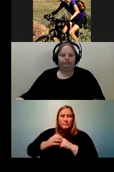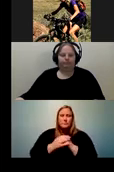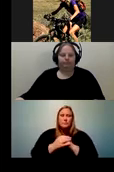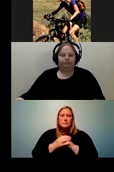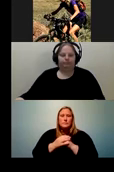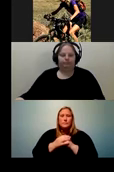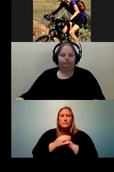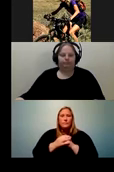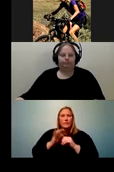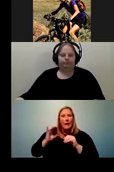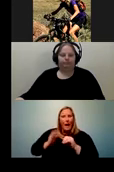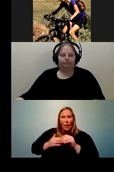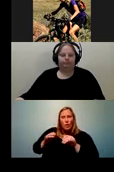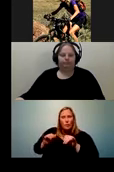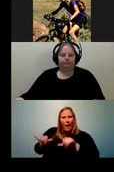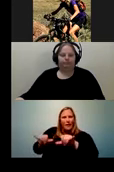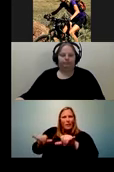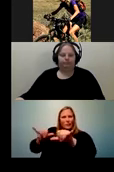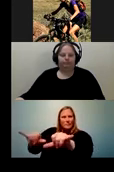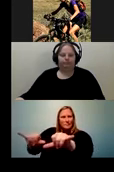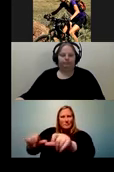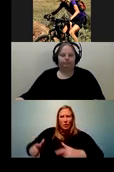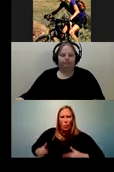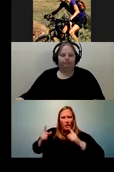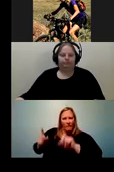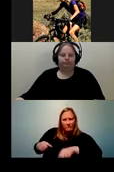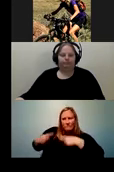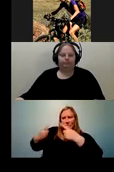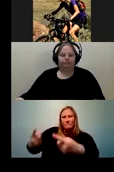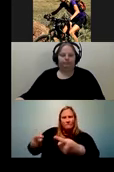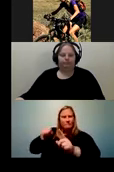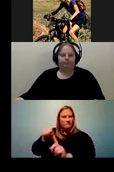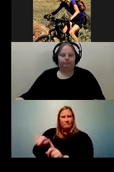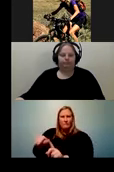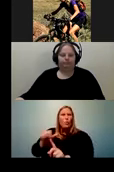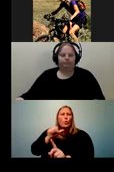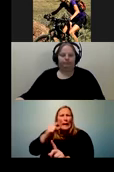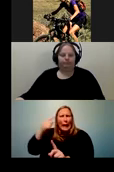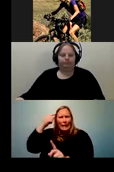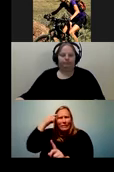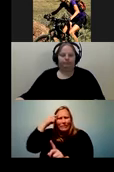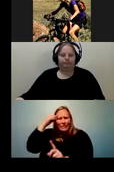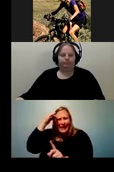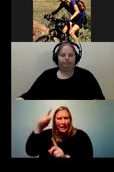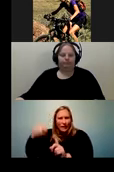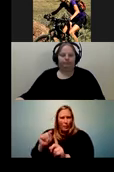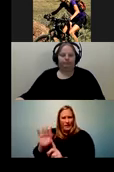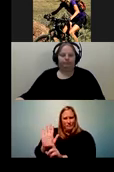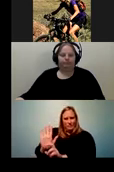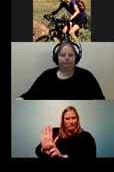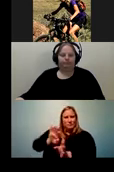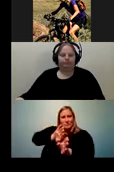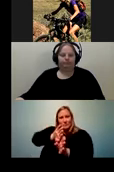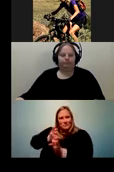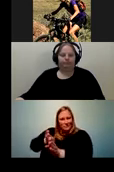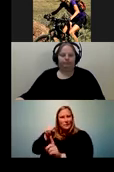our patterns that we develop through our lives often go into our cognitive unconscious. So we're really talking about a bit